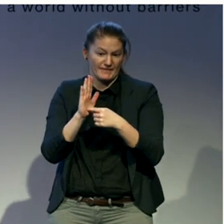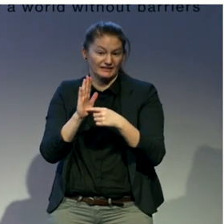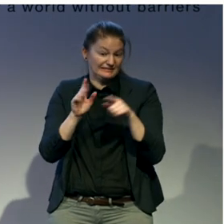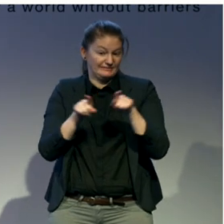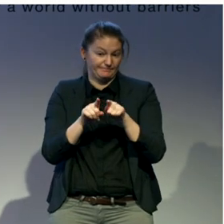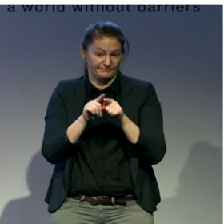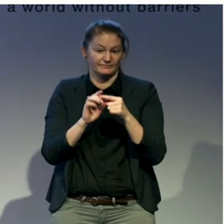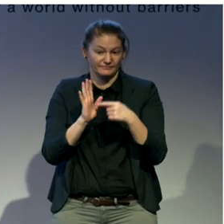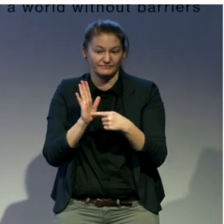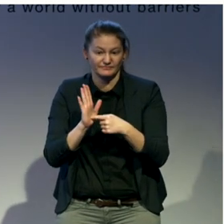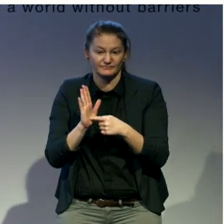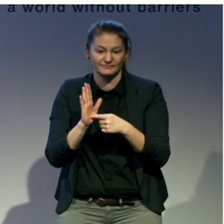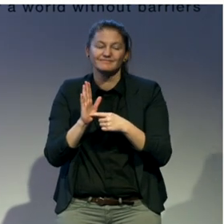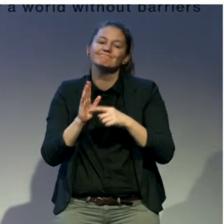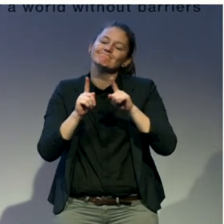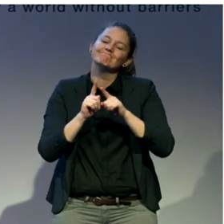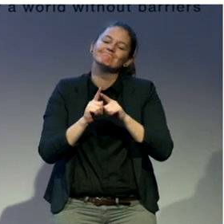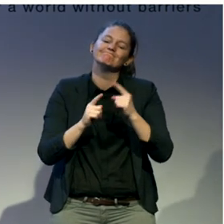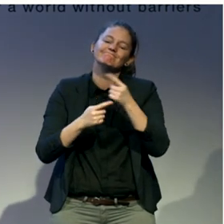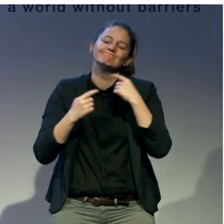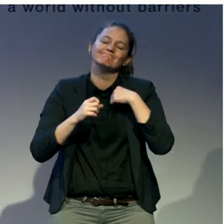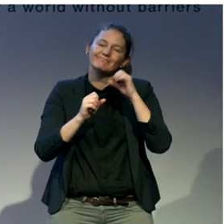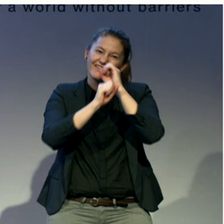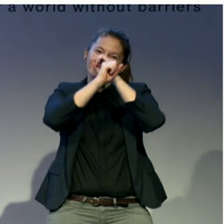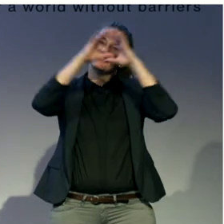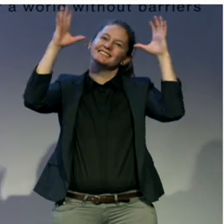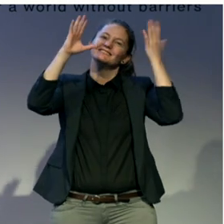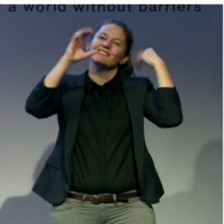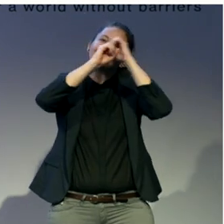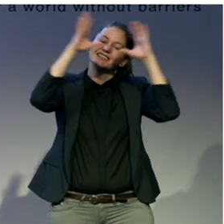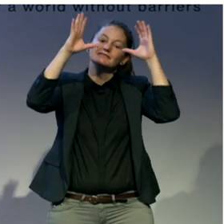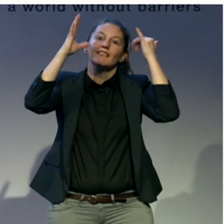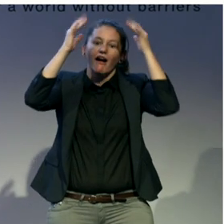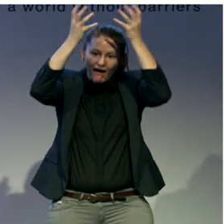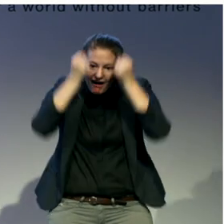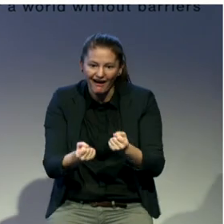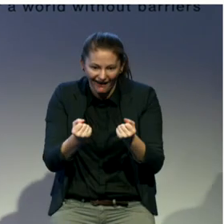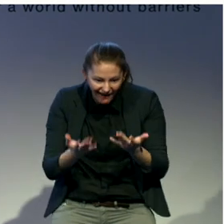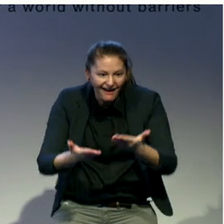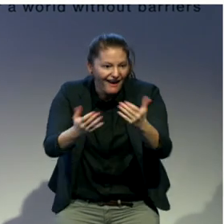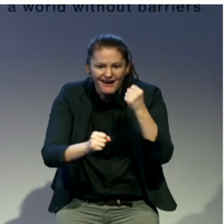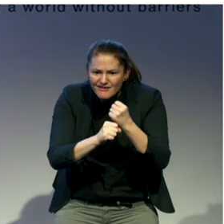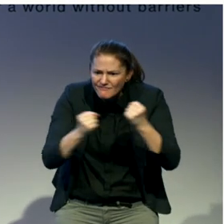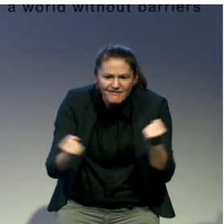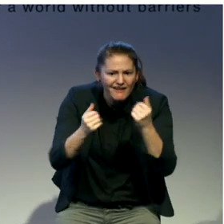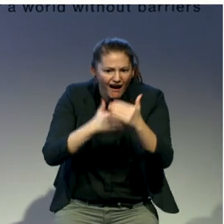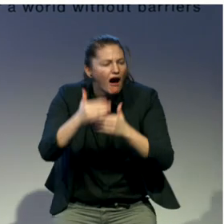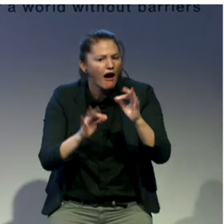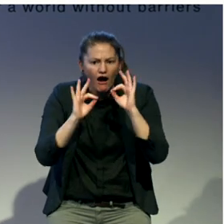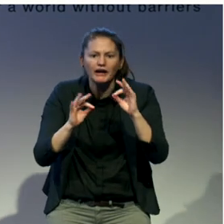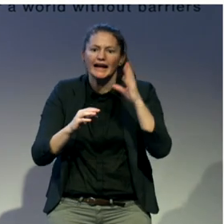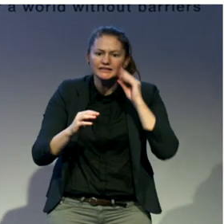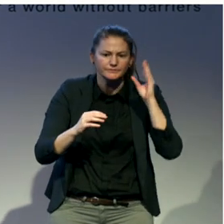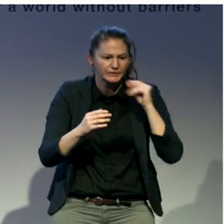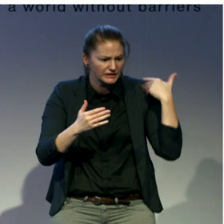into evidence-based practice that can be replicated worldwide. We look for partners from other countries to join